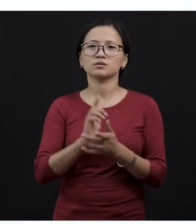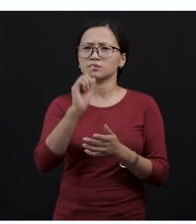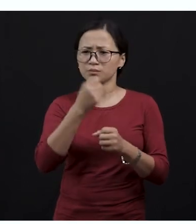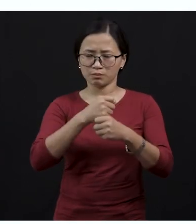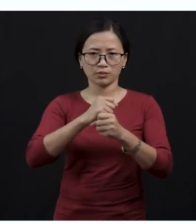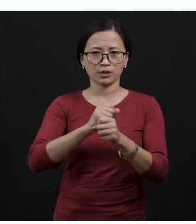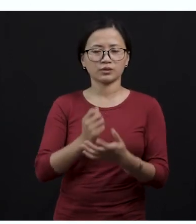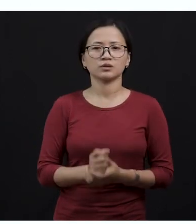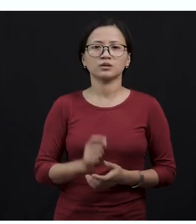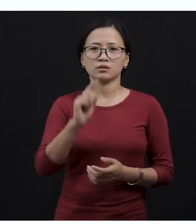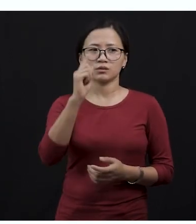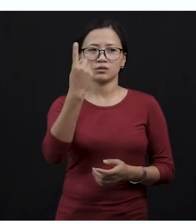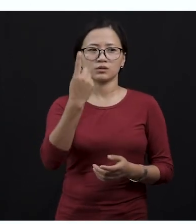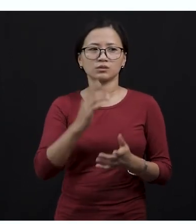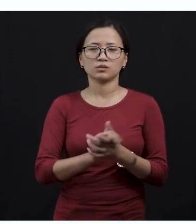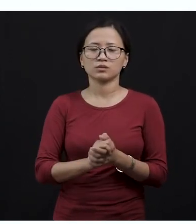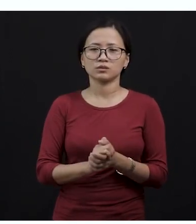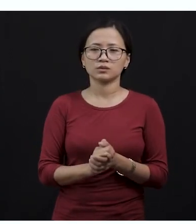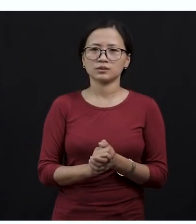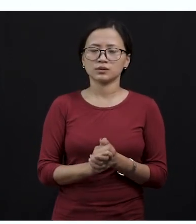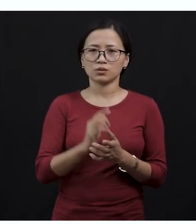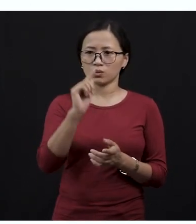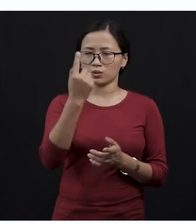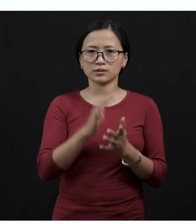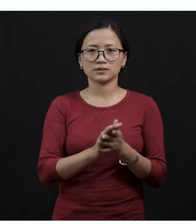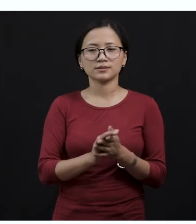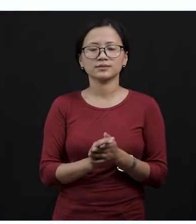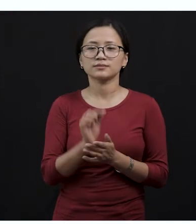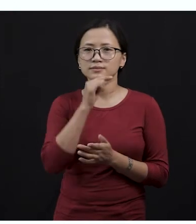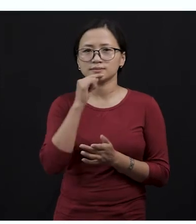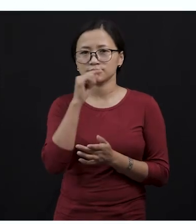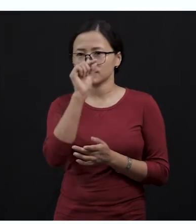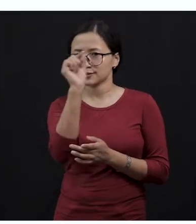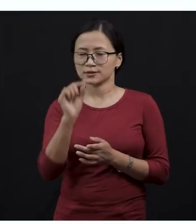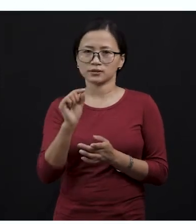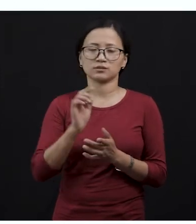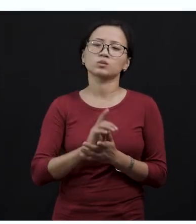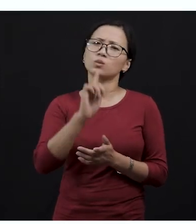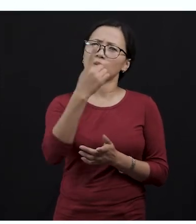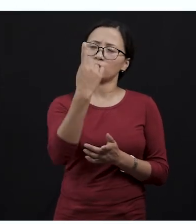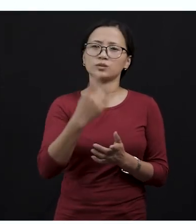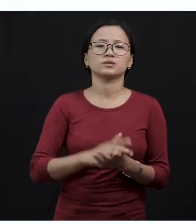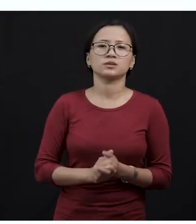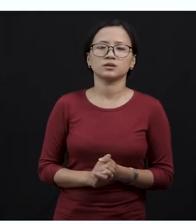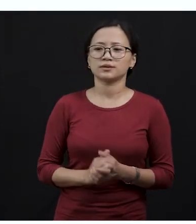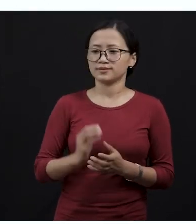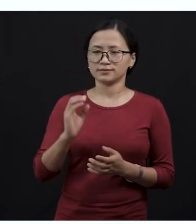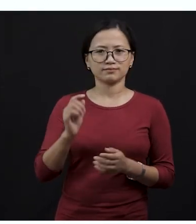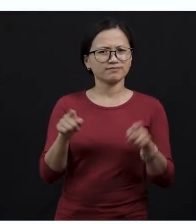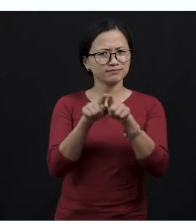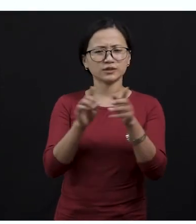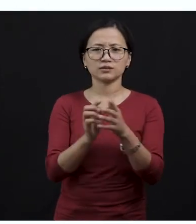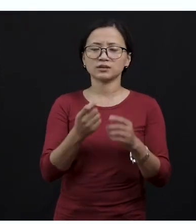cells. This paramecium is made up of only a single cell, only one cell. Just like an egg,